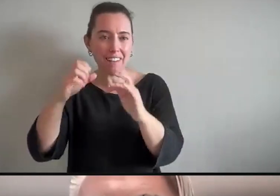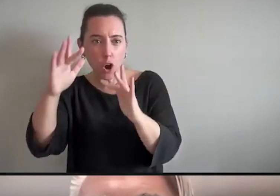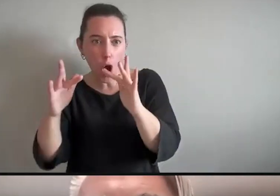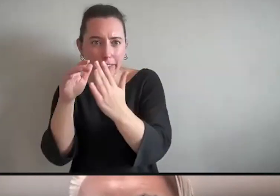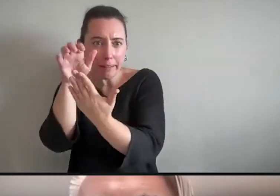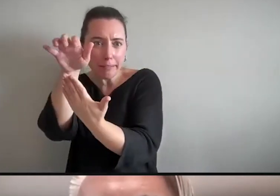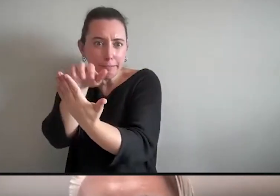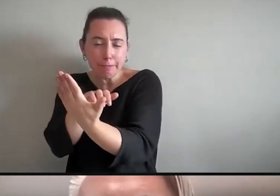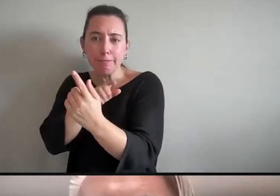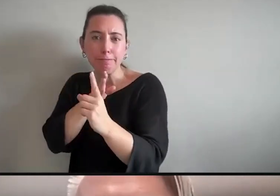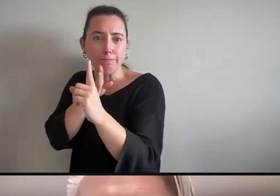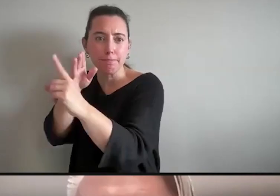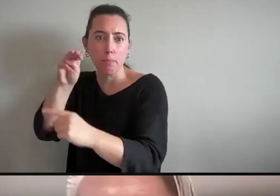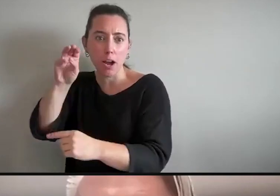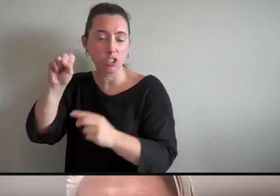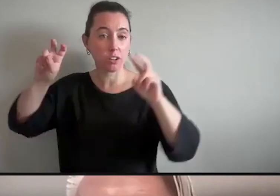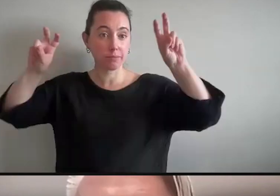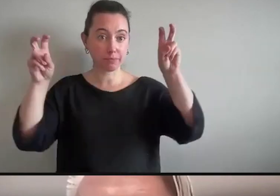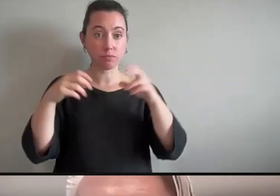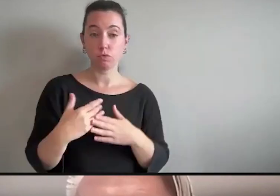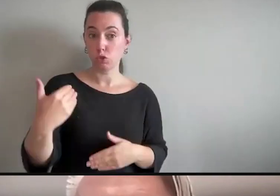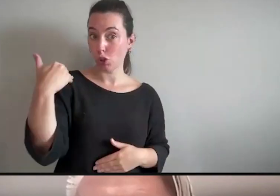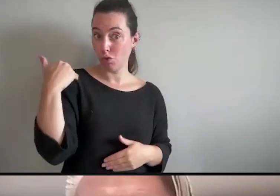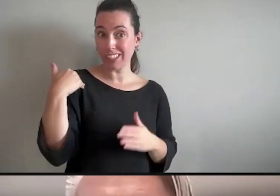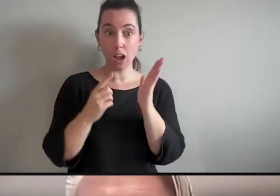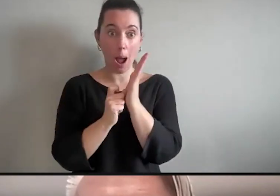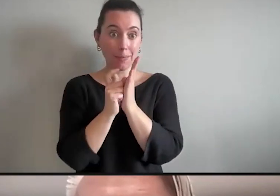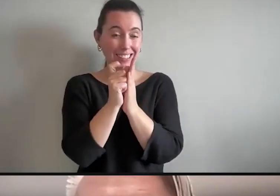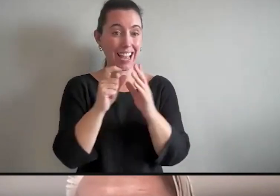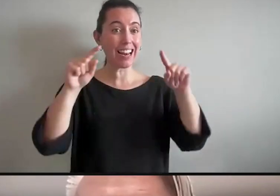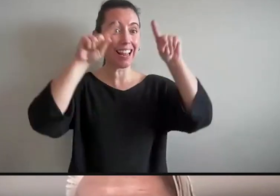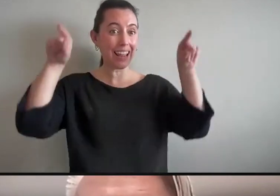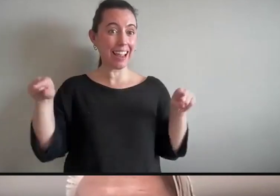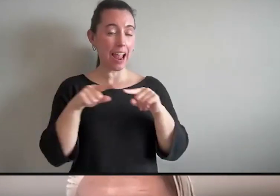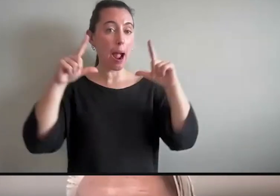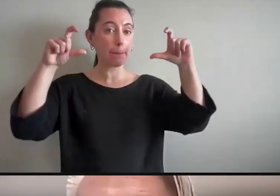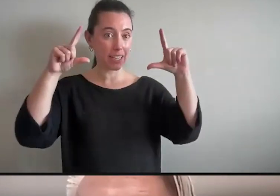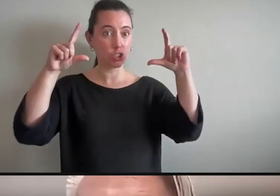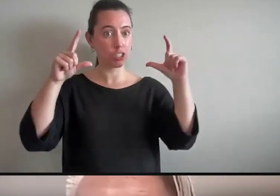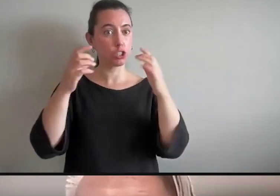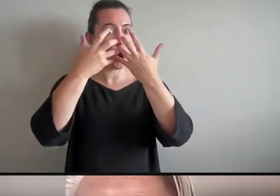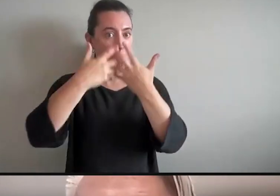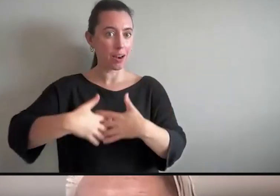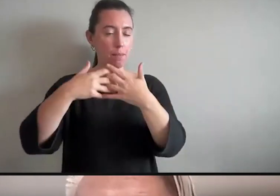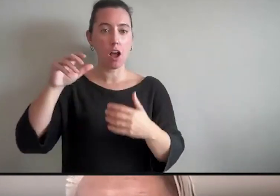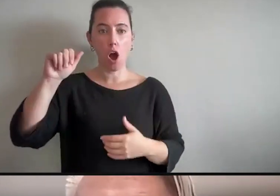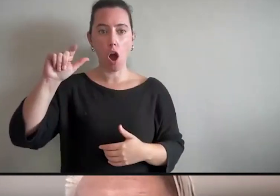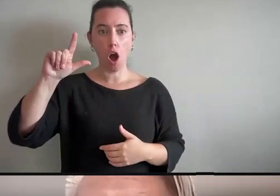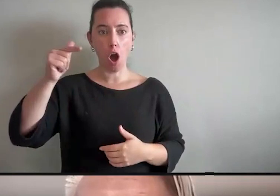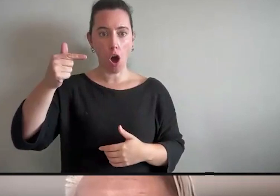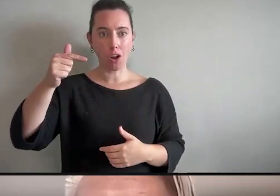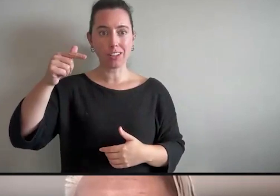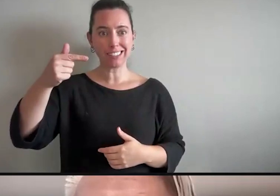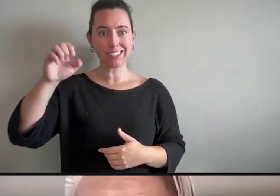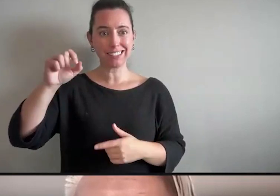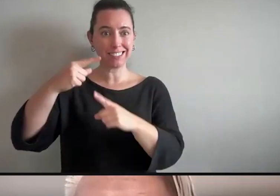for Microsoft. In a recent update, the images get an automatic alt text, which in my experience is not very accurate or good. Since in